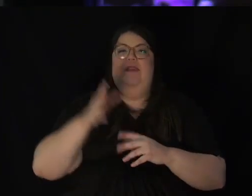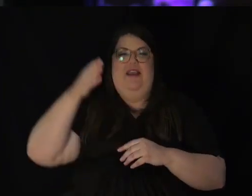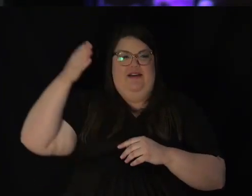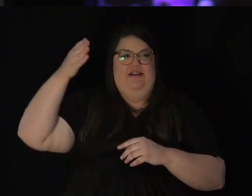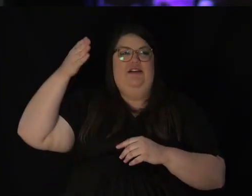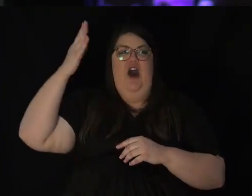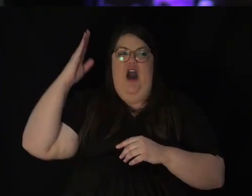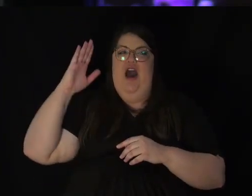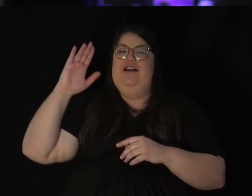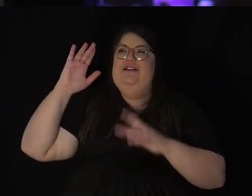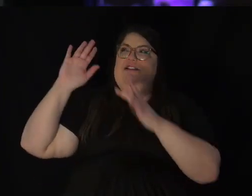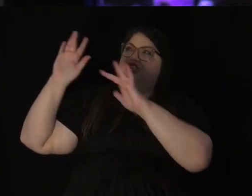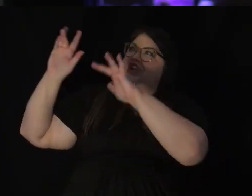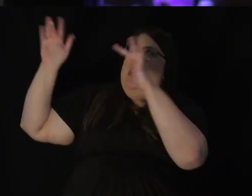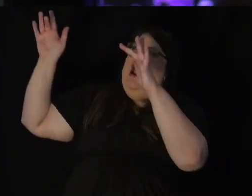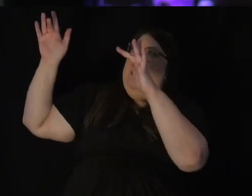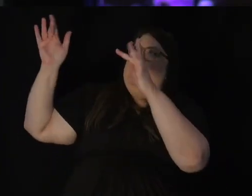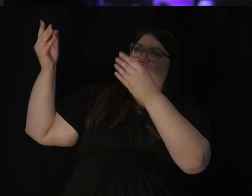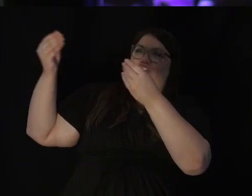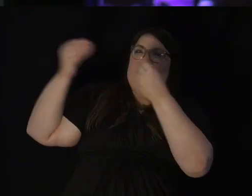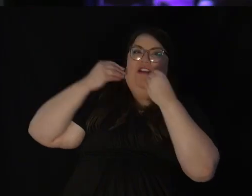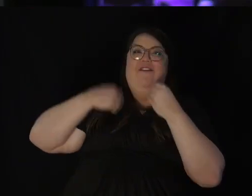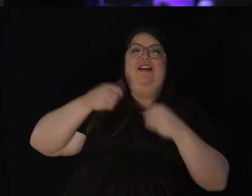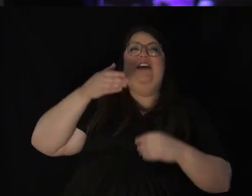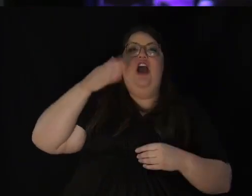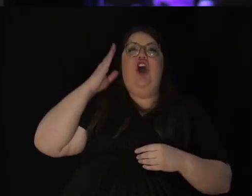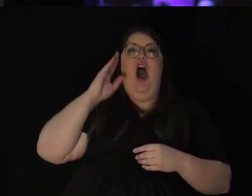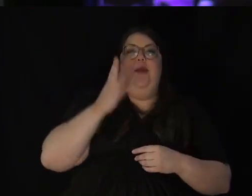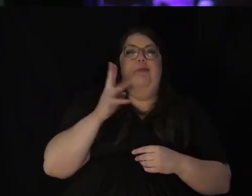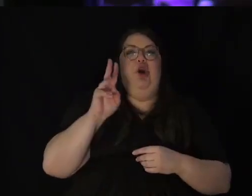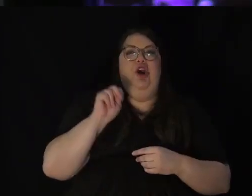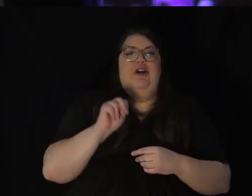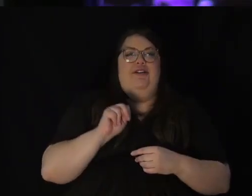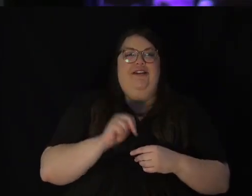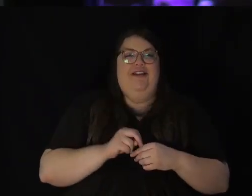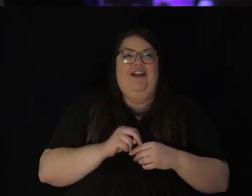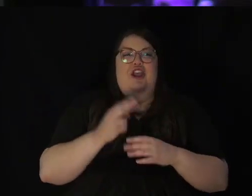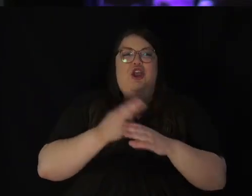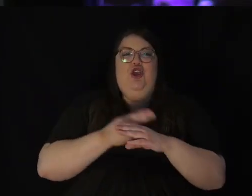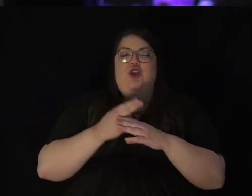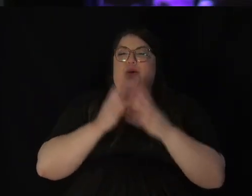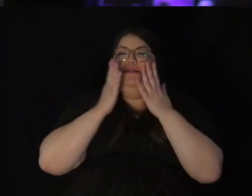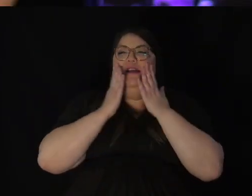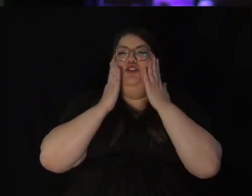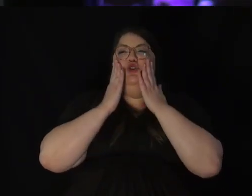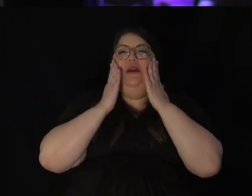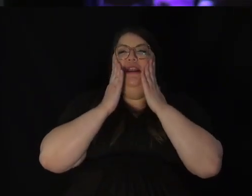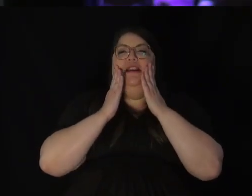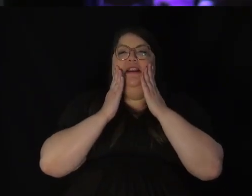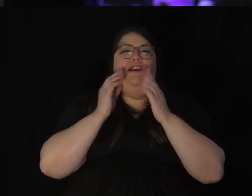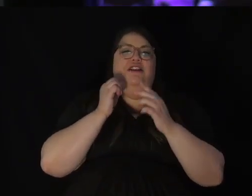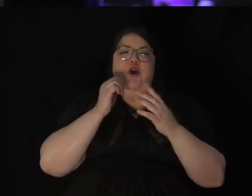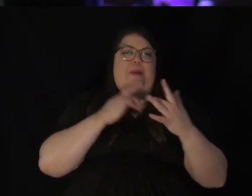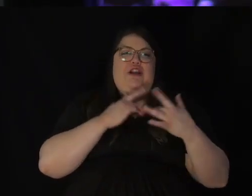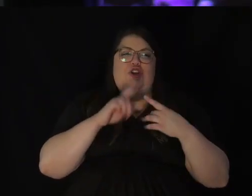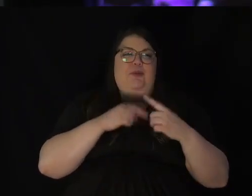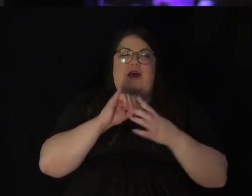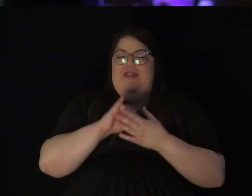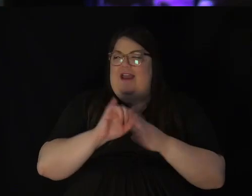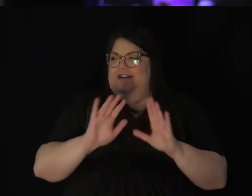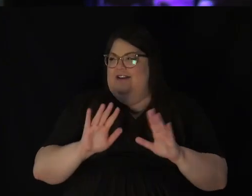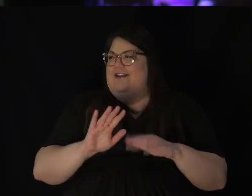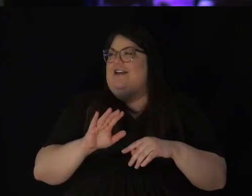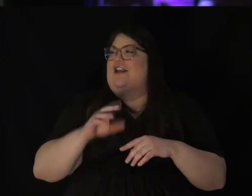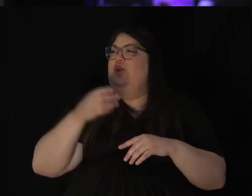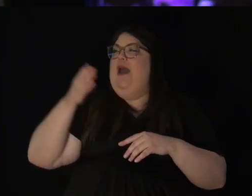God's shine should give us a God burn. Use sunscreen, everybody. Don't worry about that sun. Get a